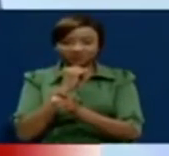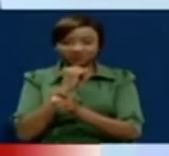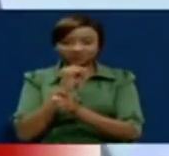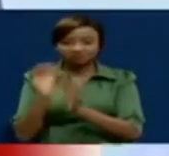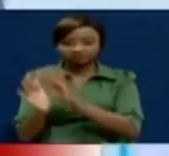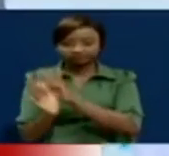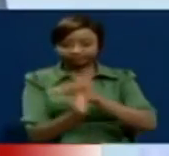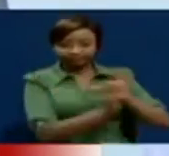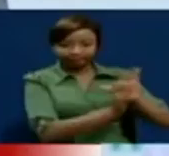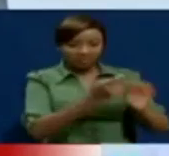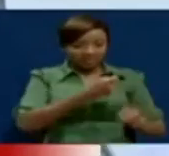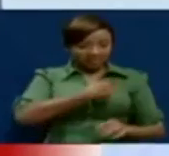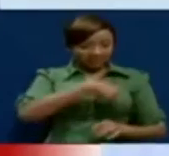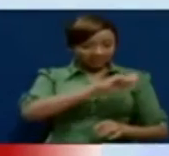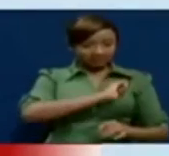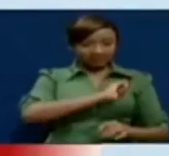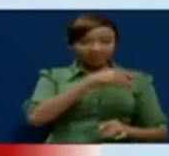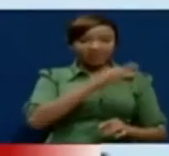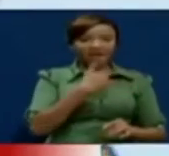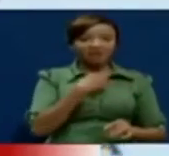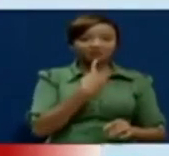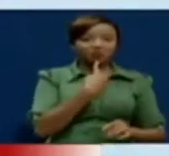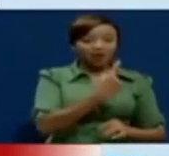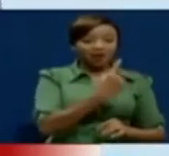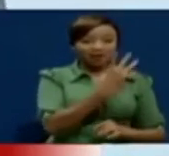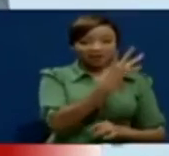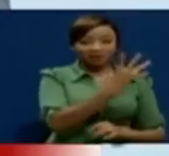Spain has recorded